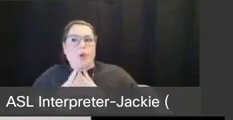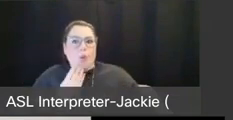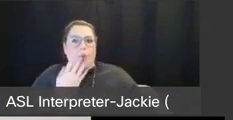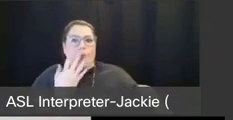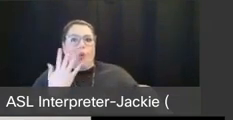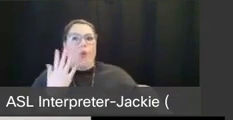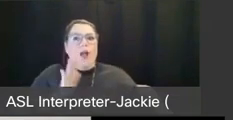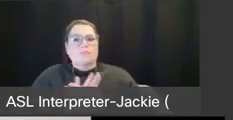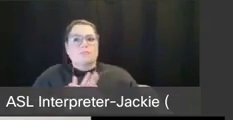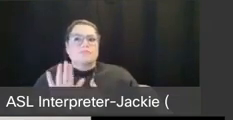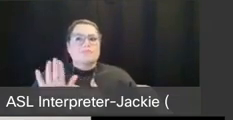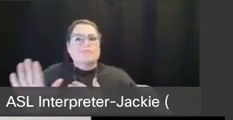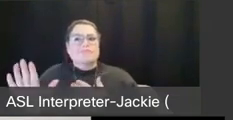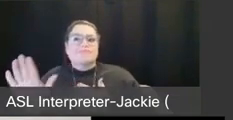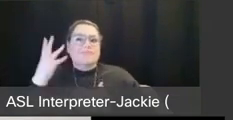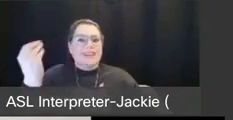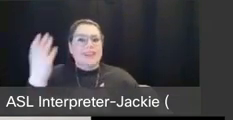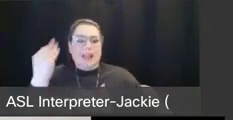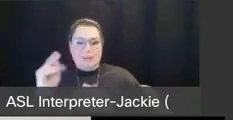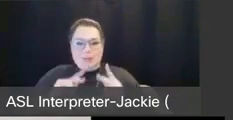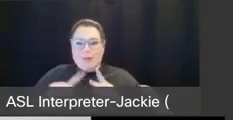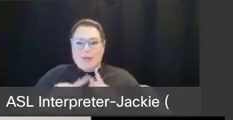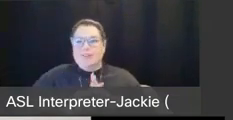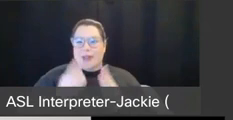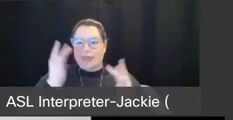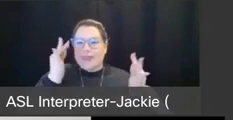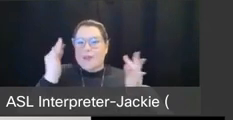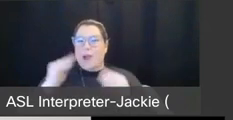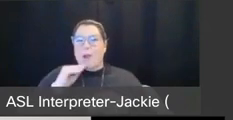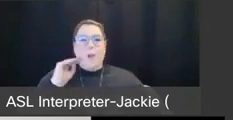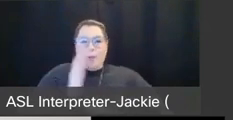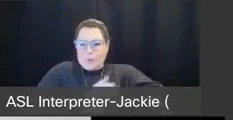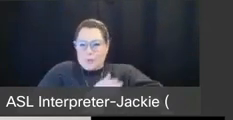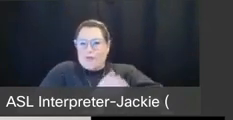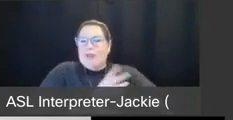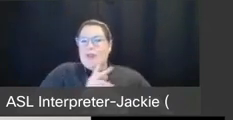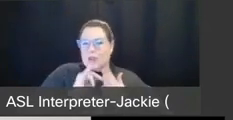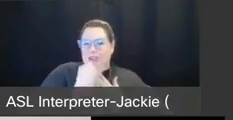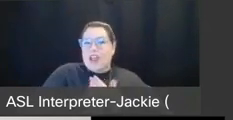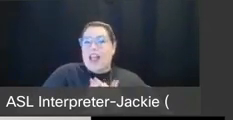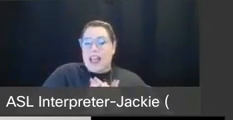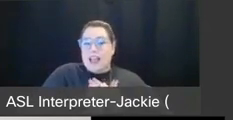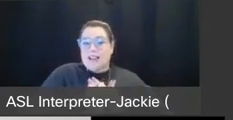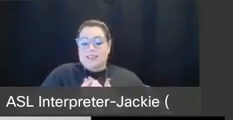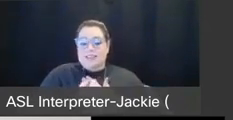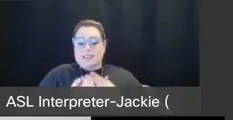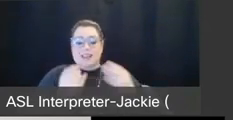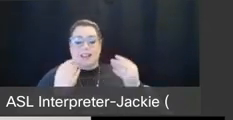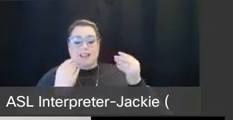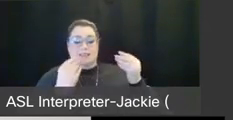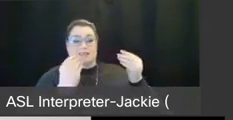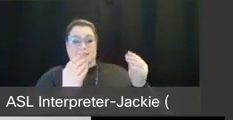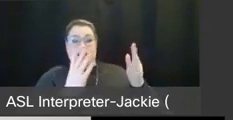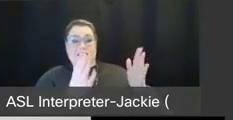again, the folks start to think about home improvement projects. You're going to get door-to-door solicitors coming, pitching